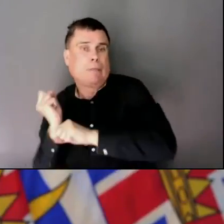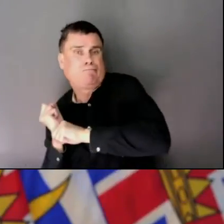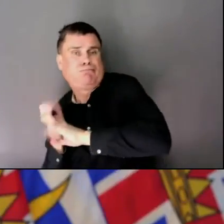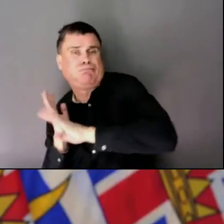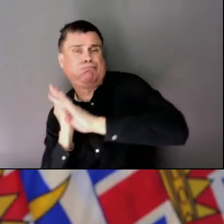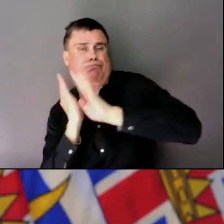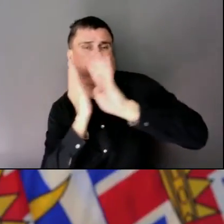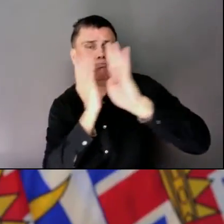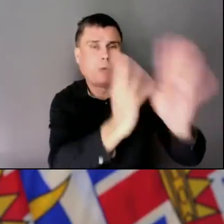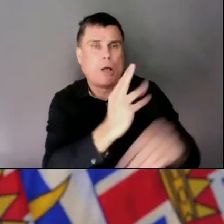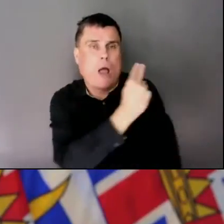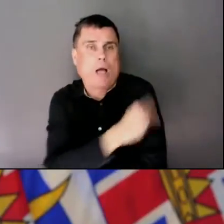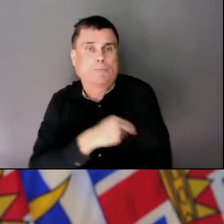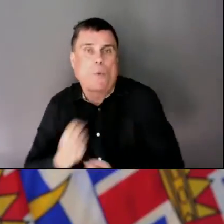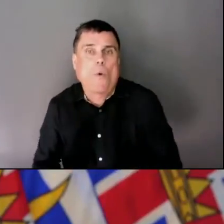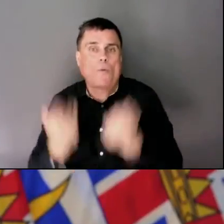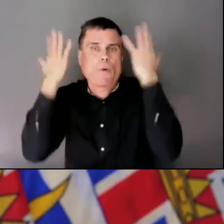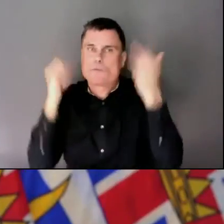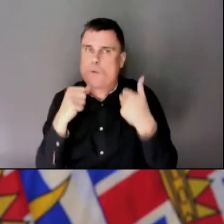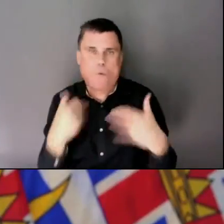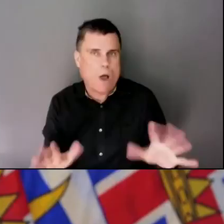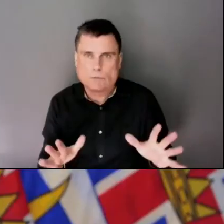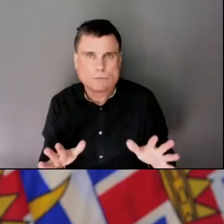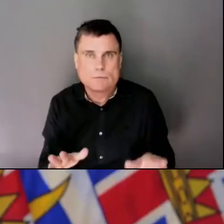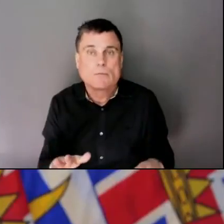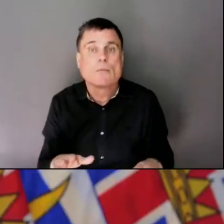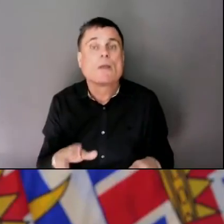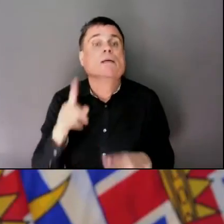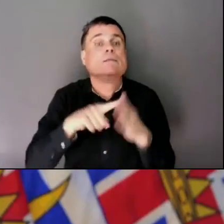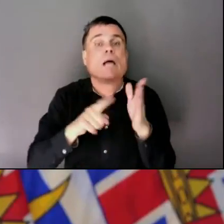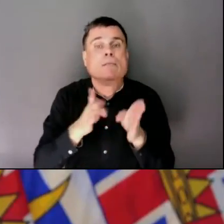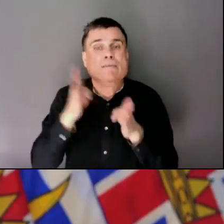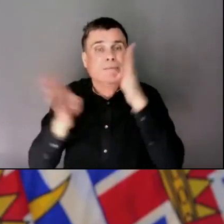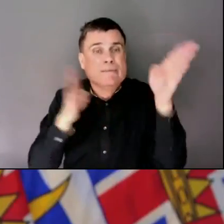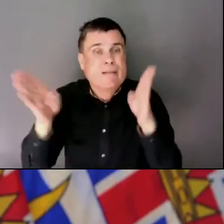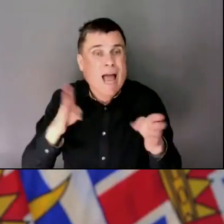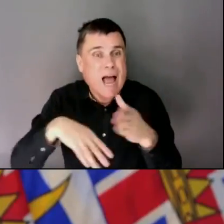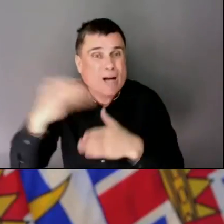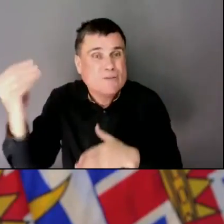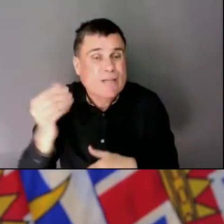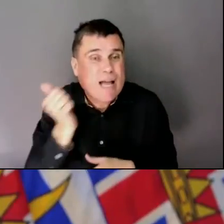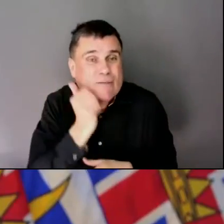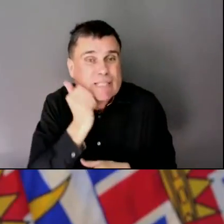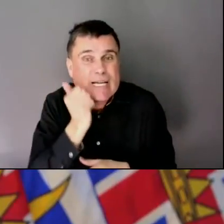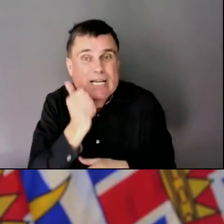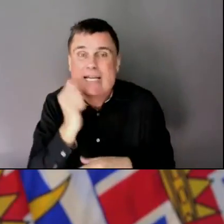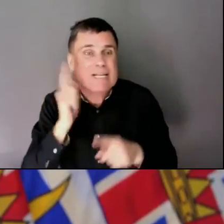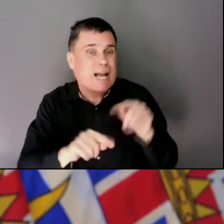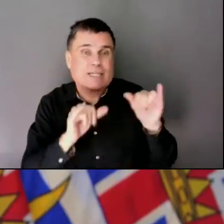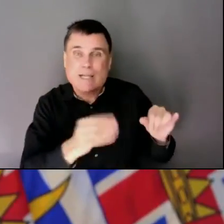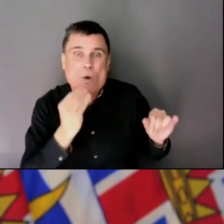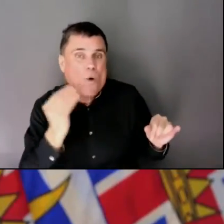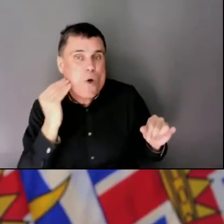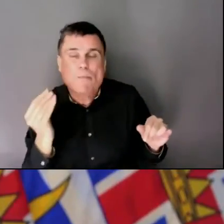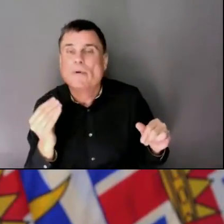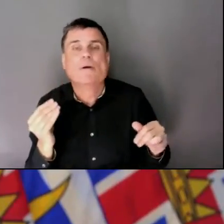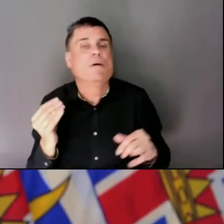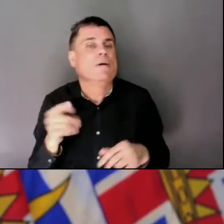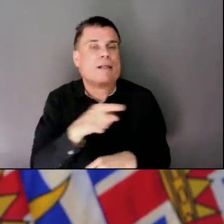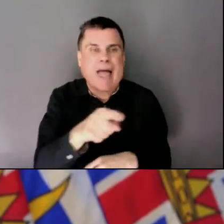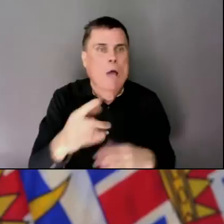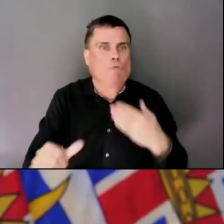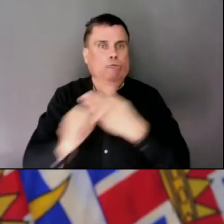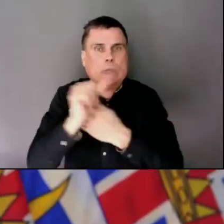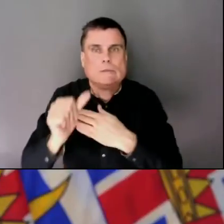can't be done from home. So it's certain occupations that lead to increased risk of both getting COVID and transmitting COVID to